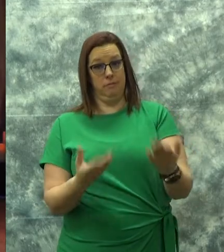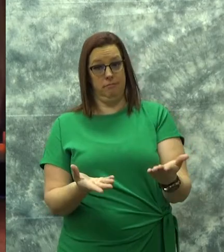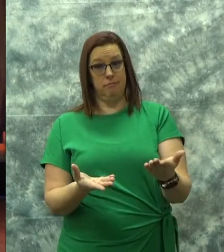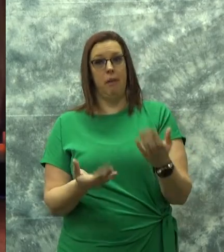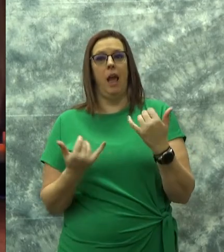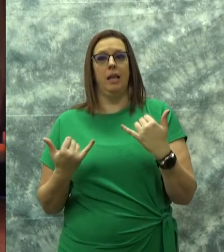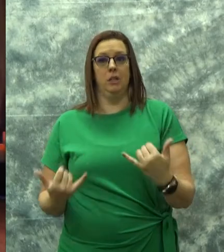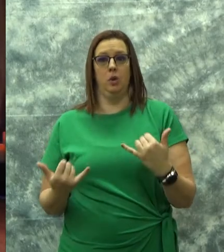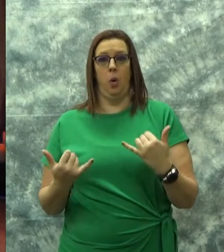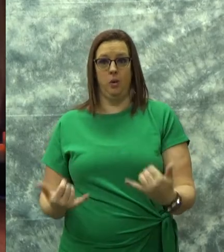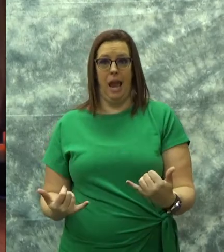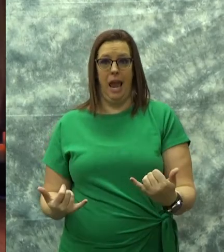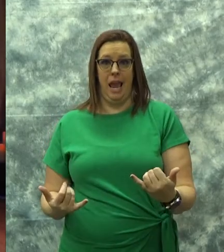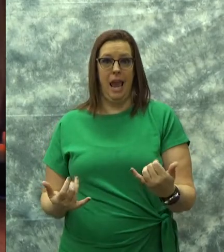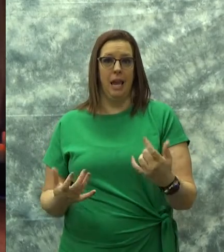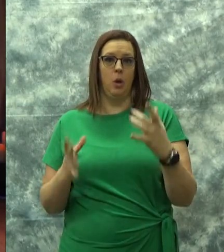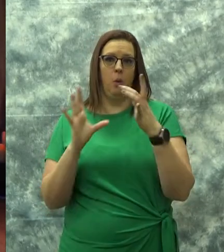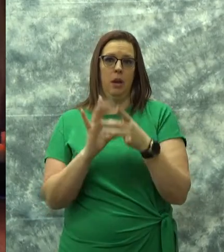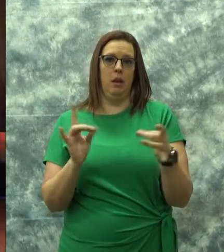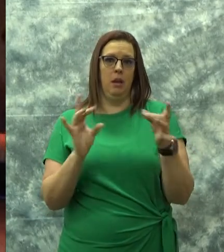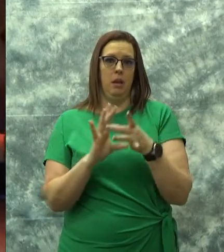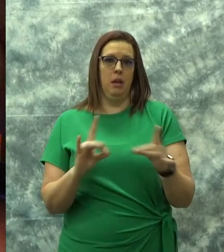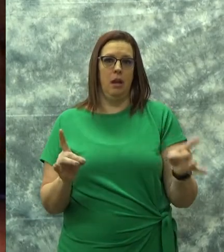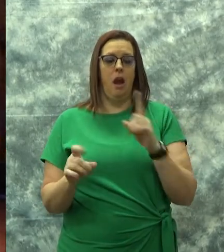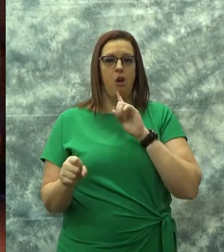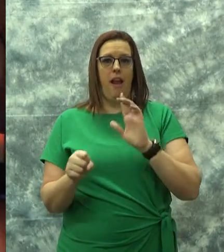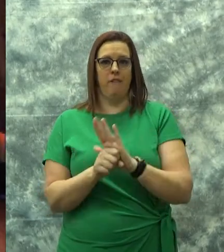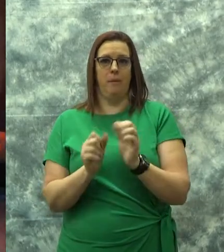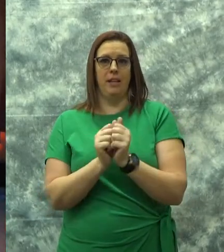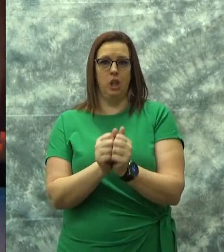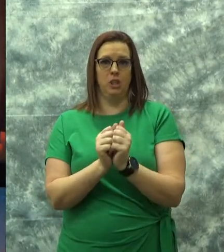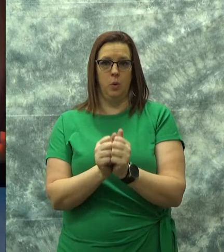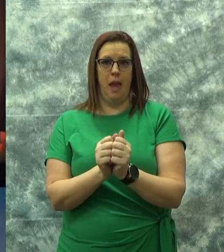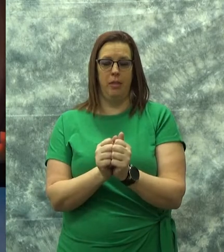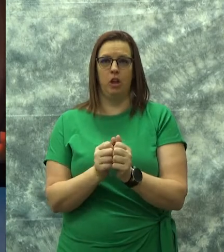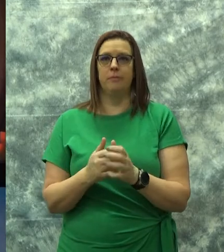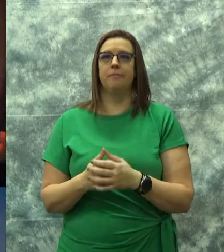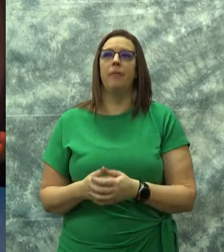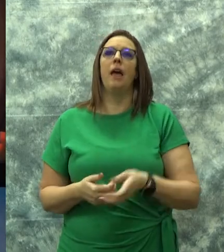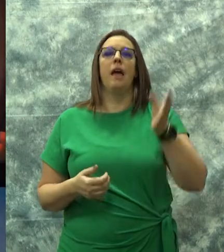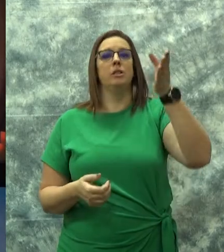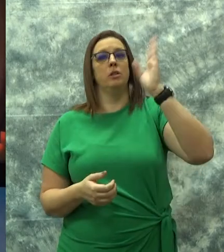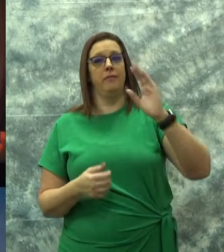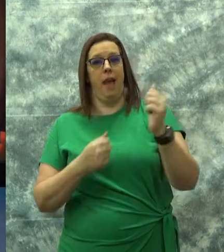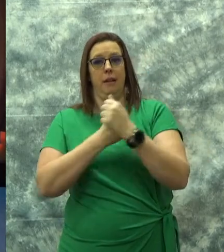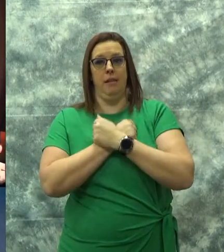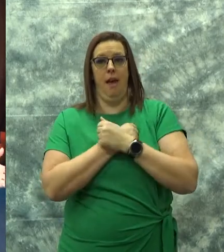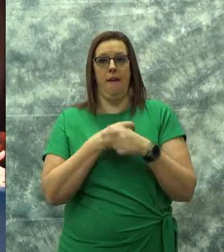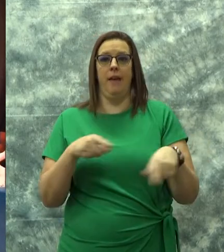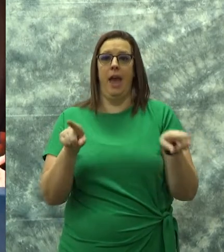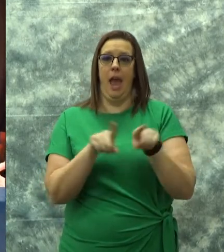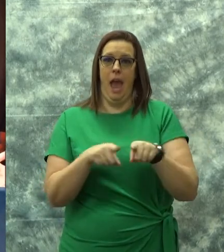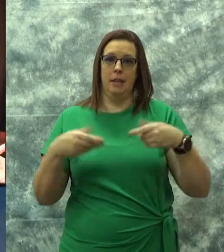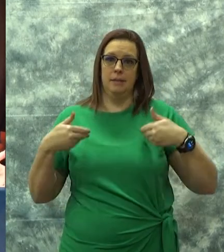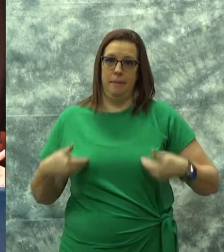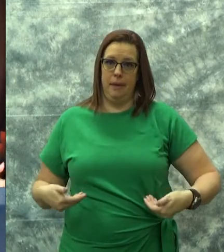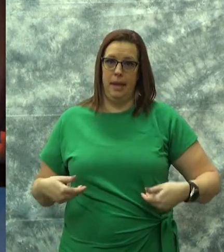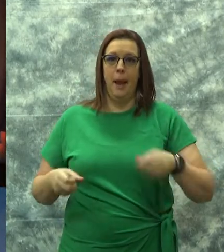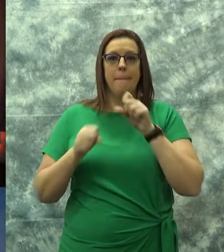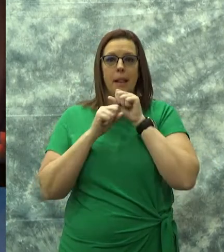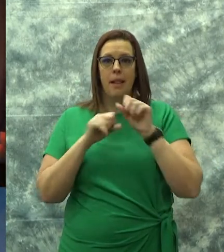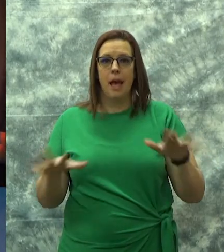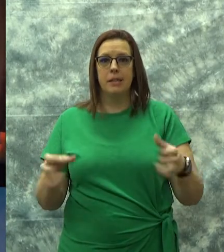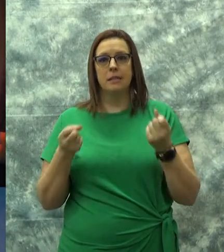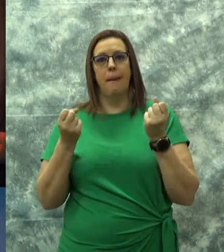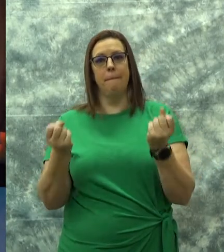we invite you to join us consciously by saying our affirmation together. Let's say, divine love, as